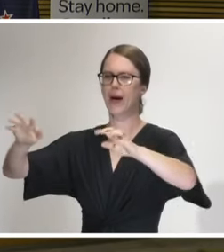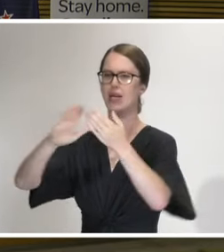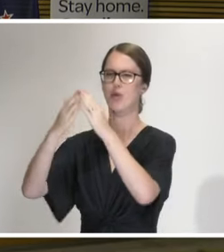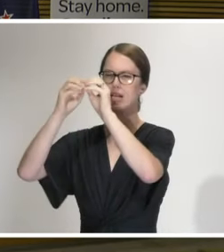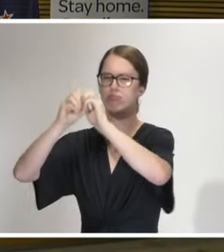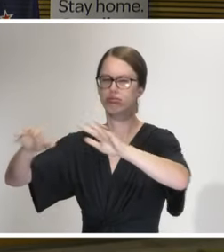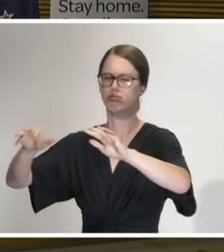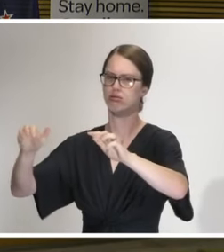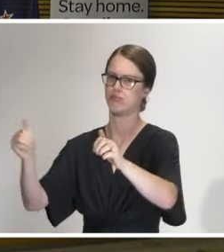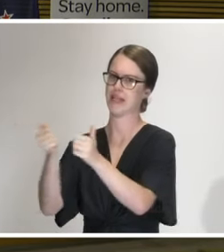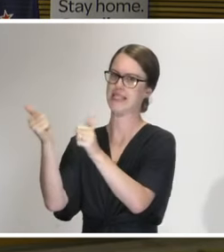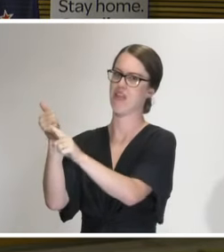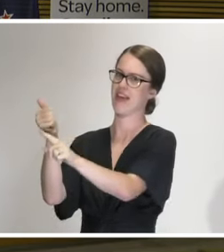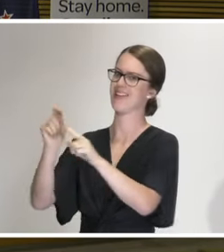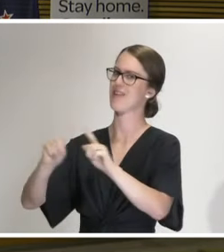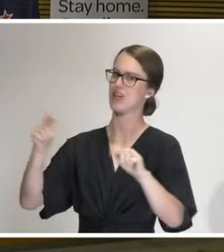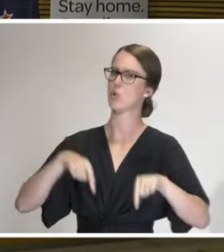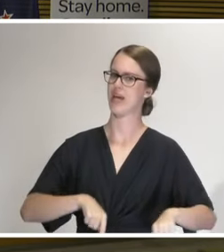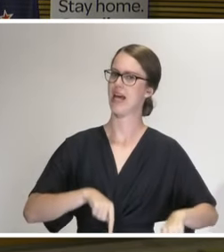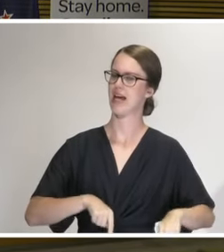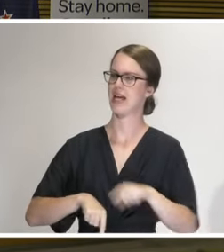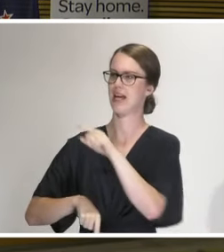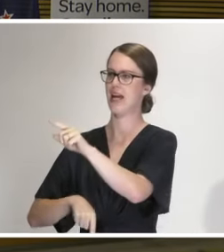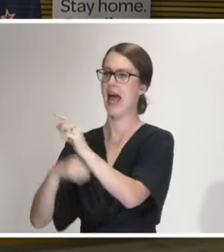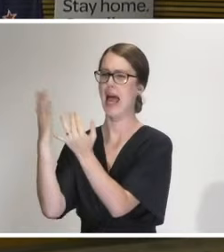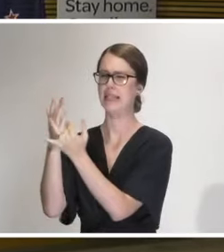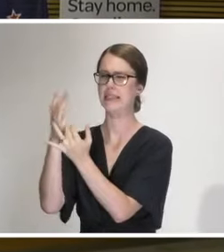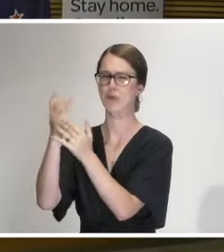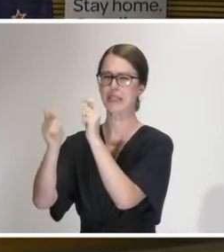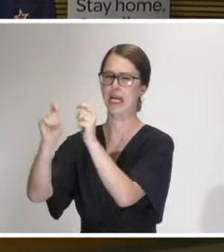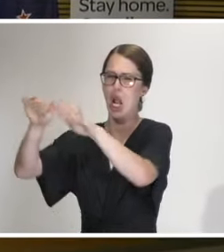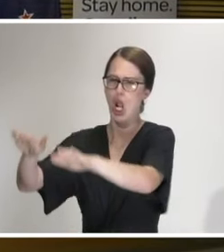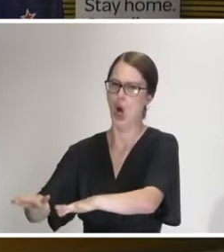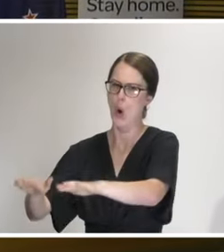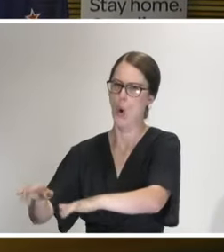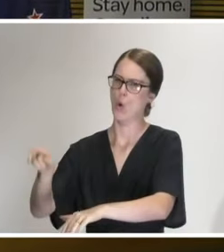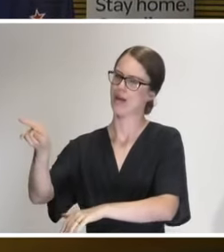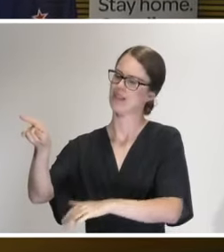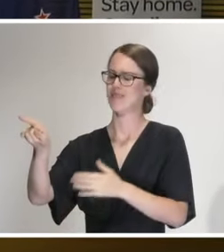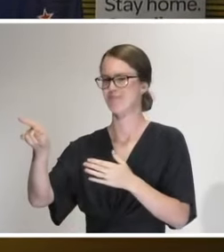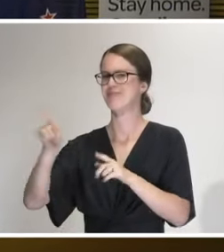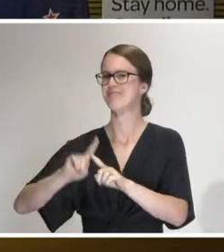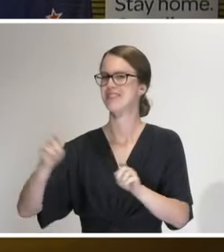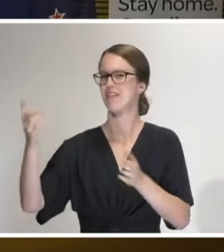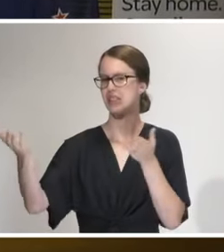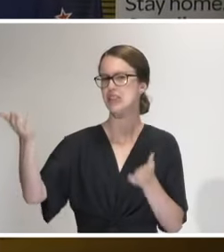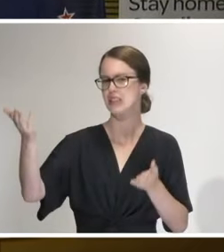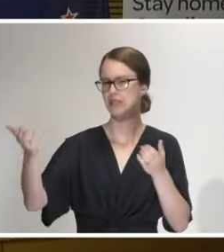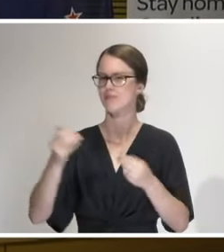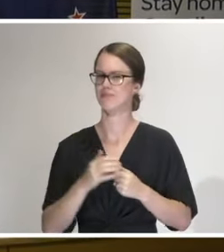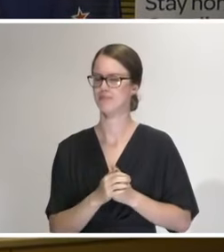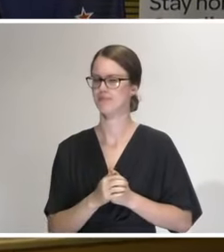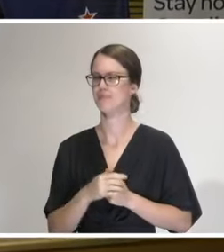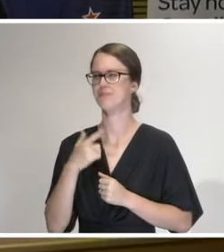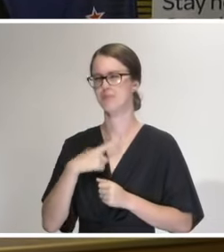community transmission. They have a much lower rate of access to testing, and so that's partly why they're, I think,